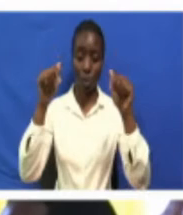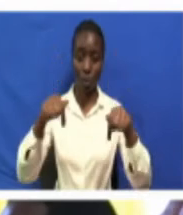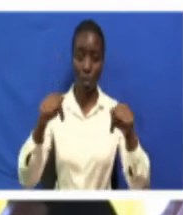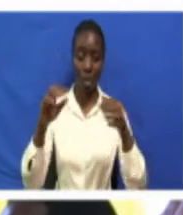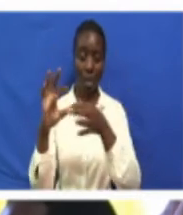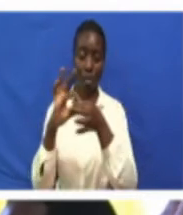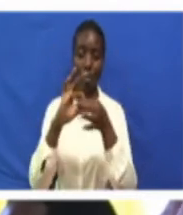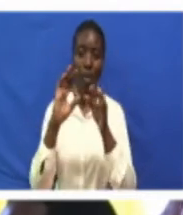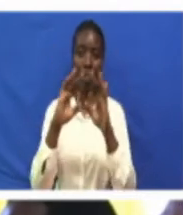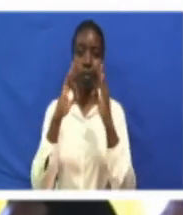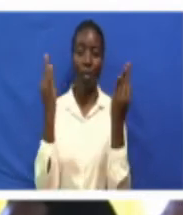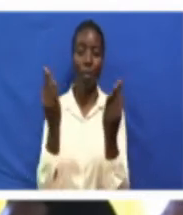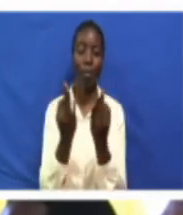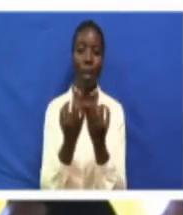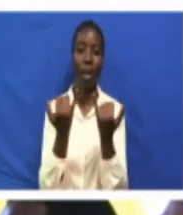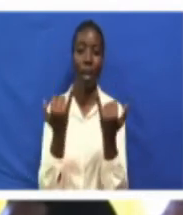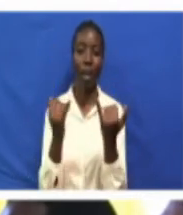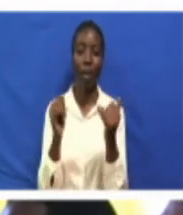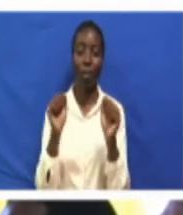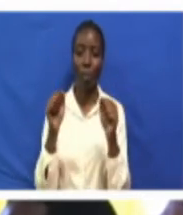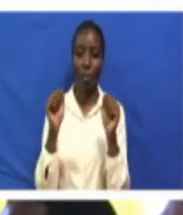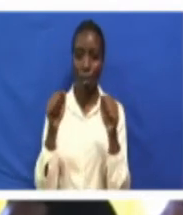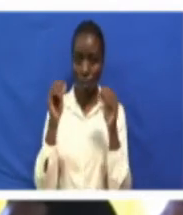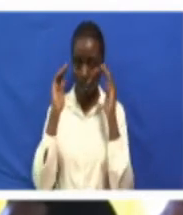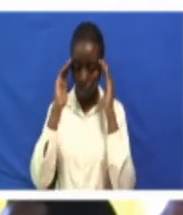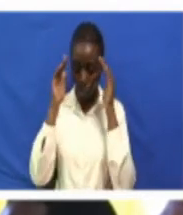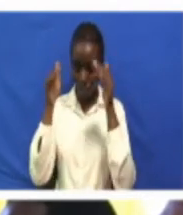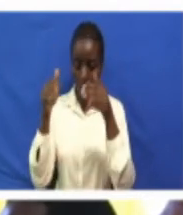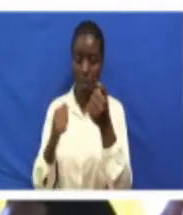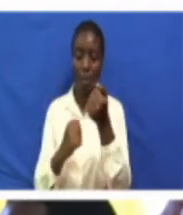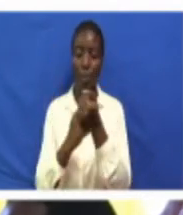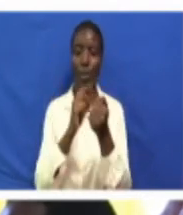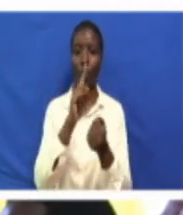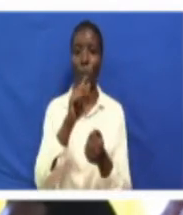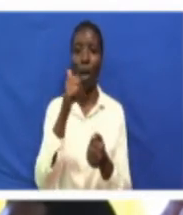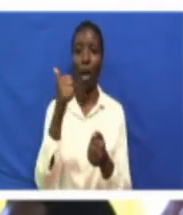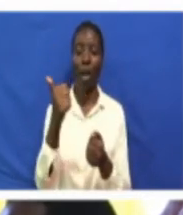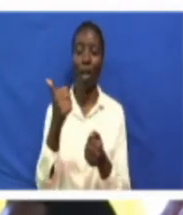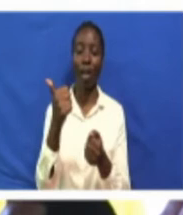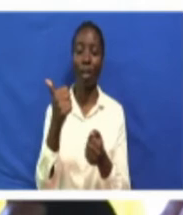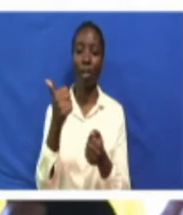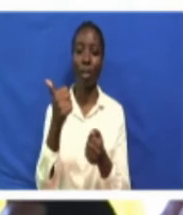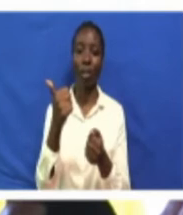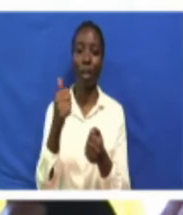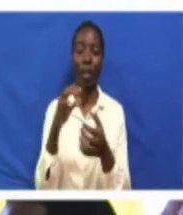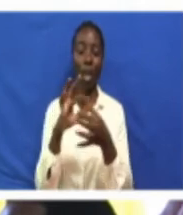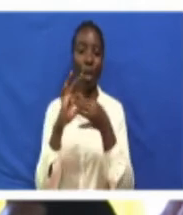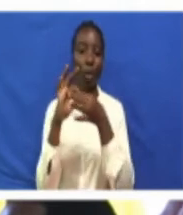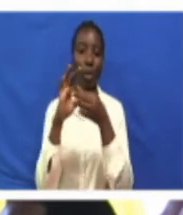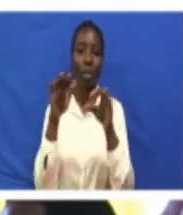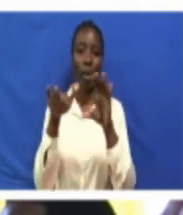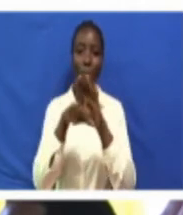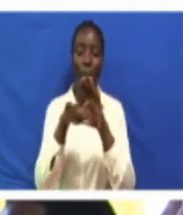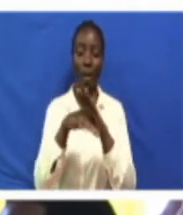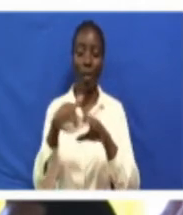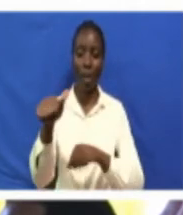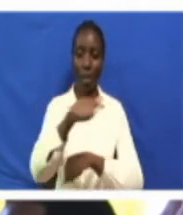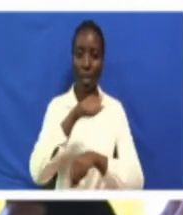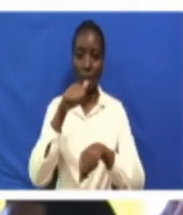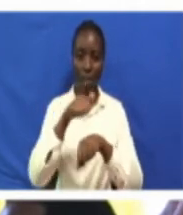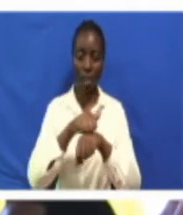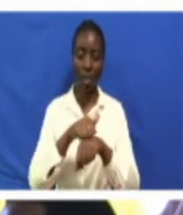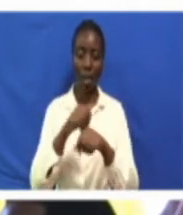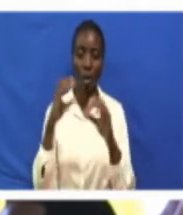let us lay a farm our commitment to supporting one another as integral members of our organization